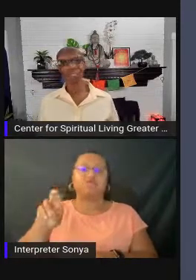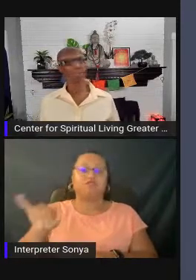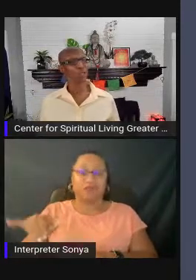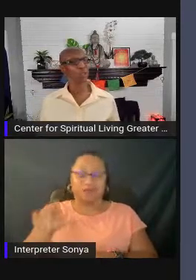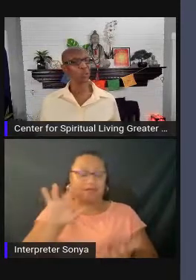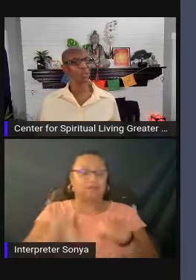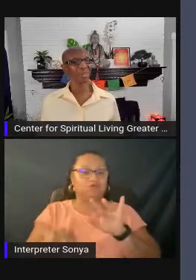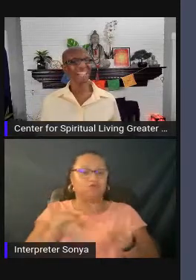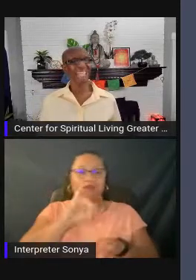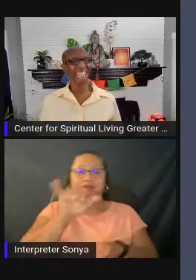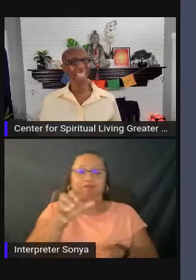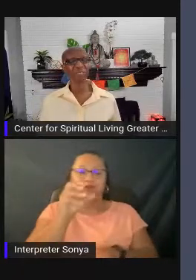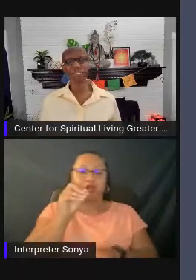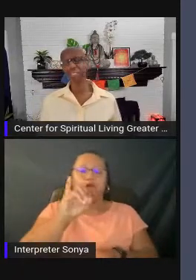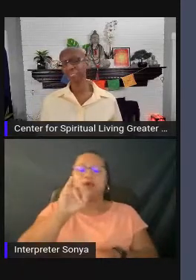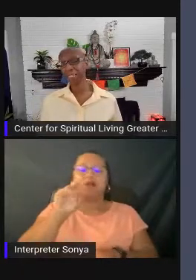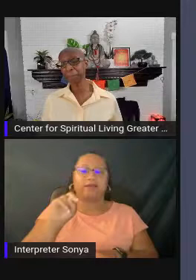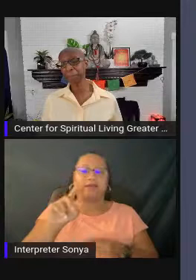JOIN to